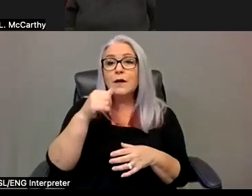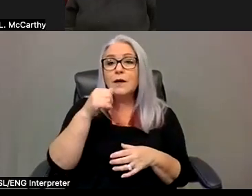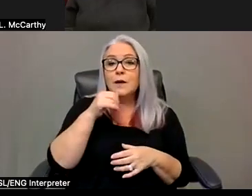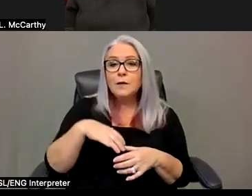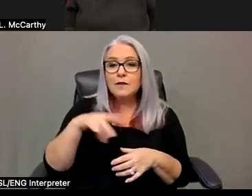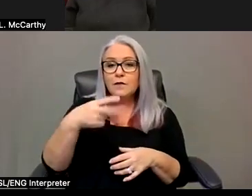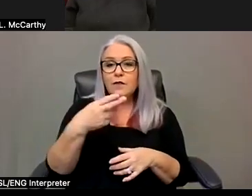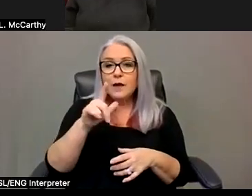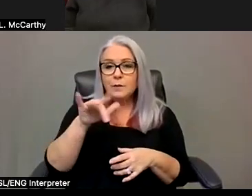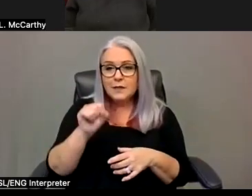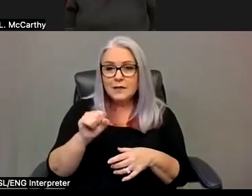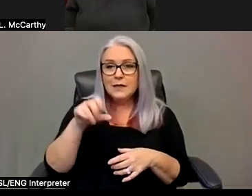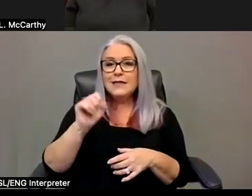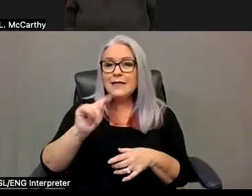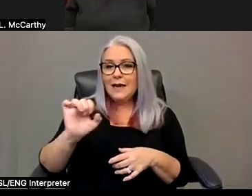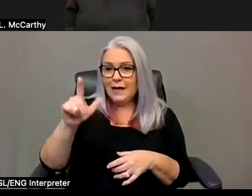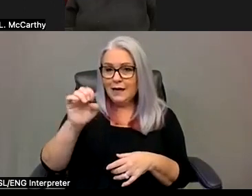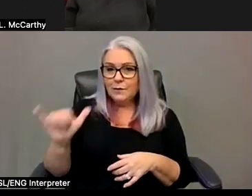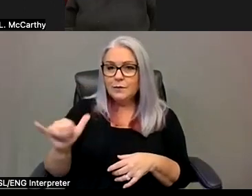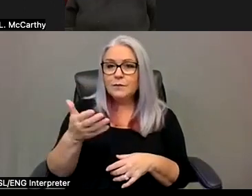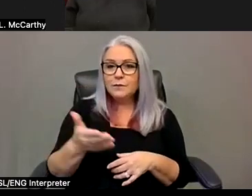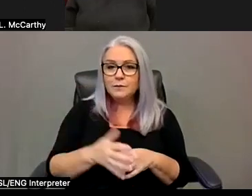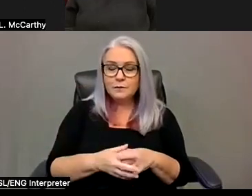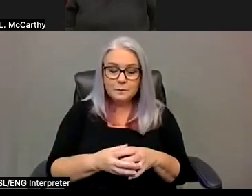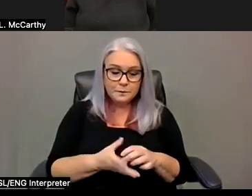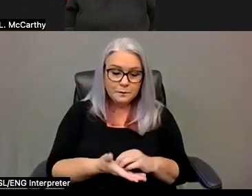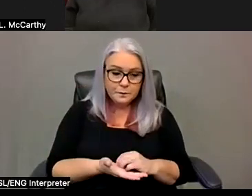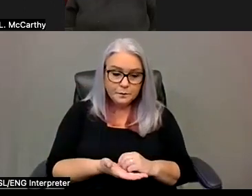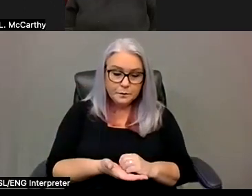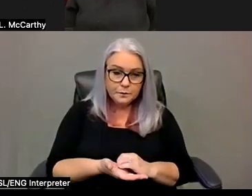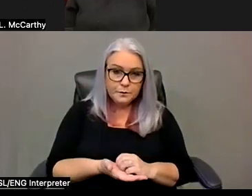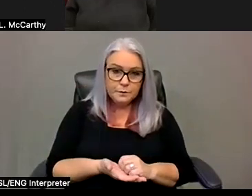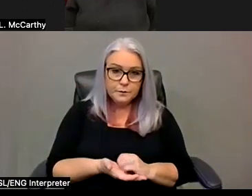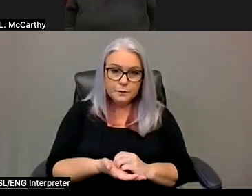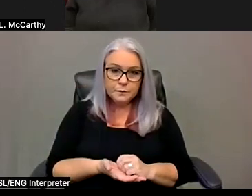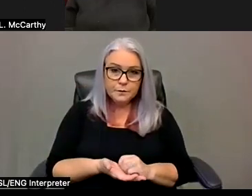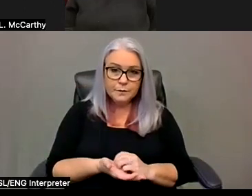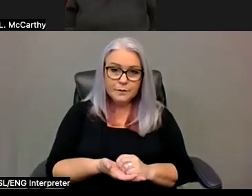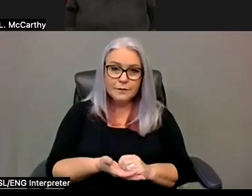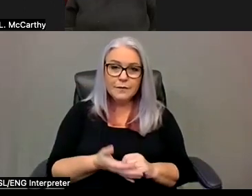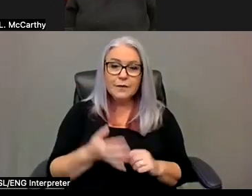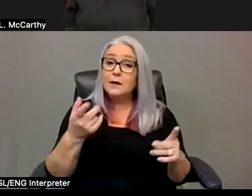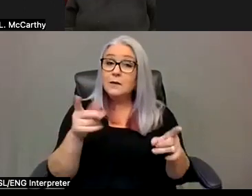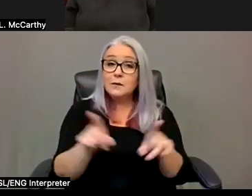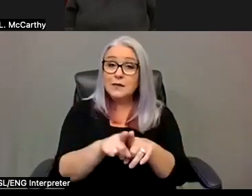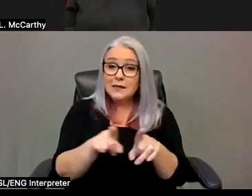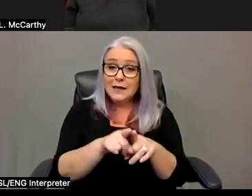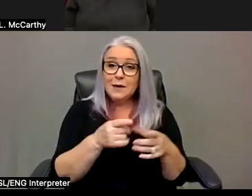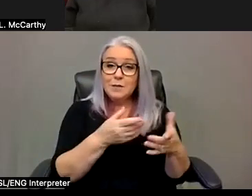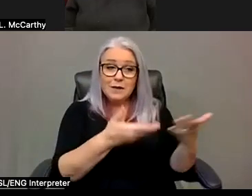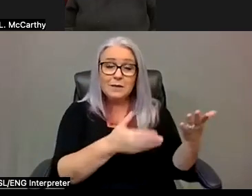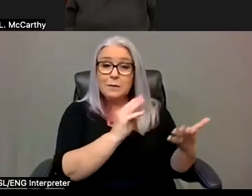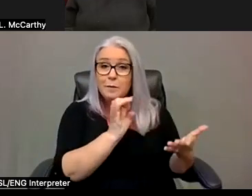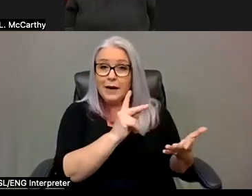Phillips-Staley. echoing Becky's